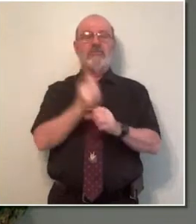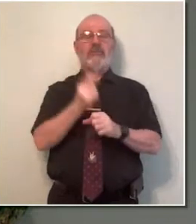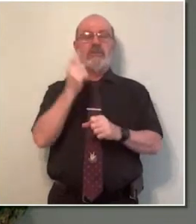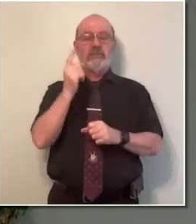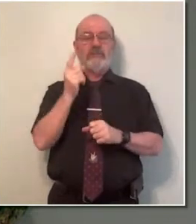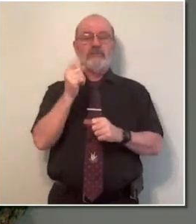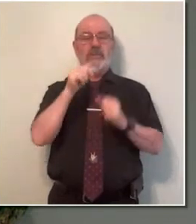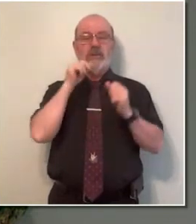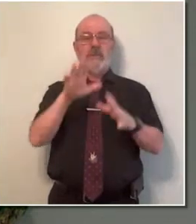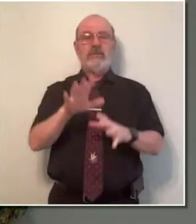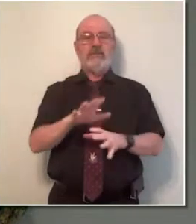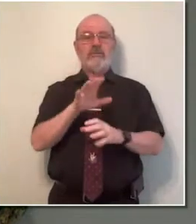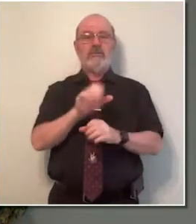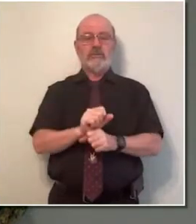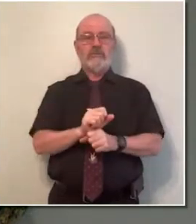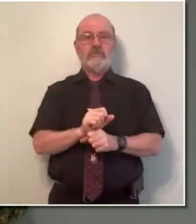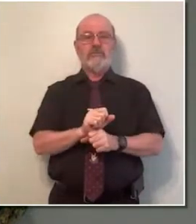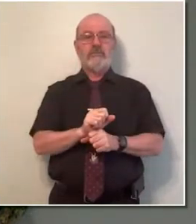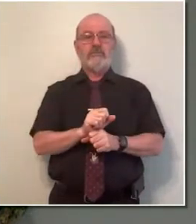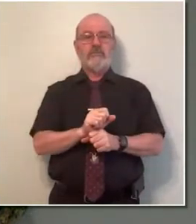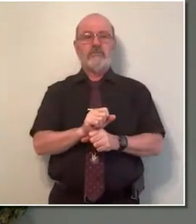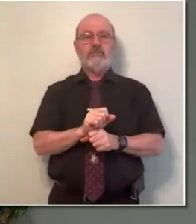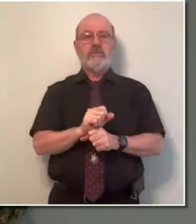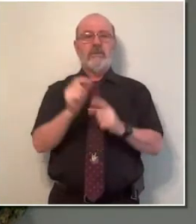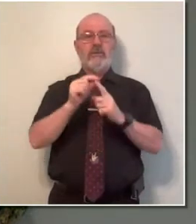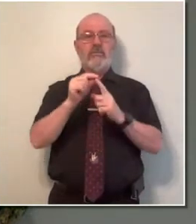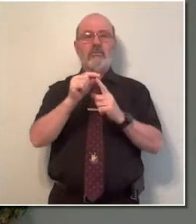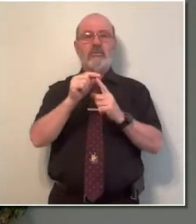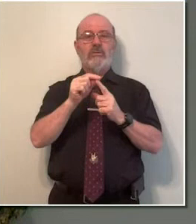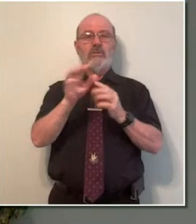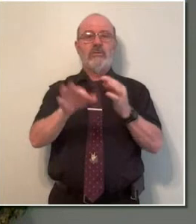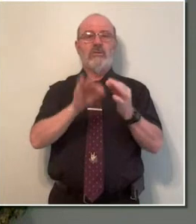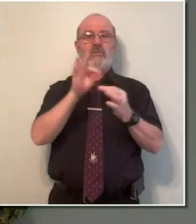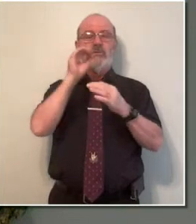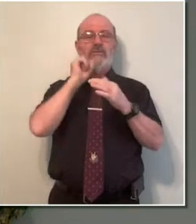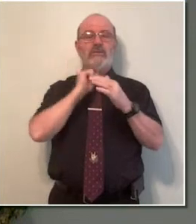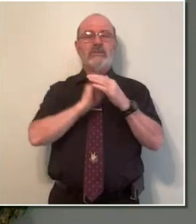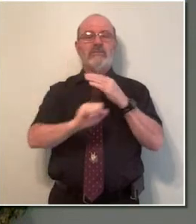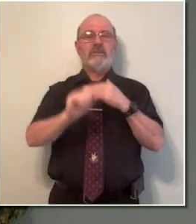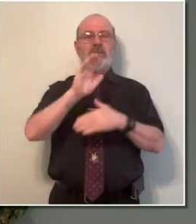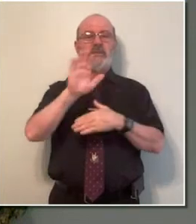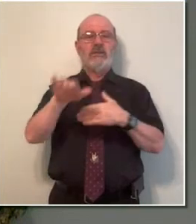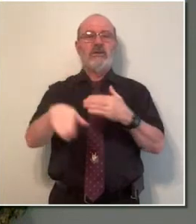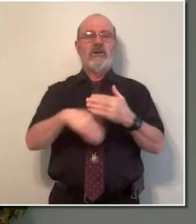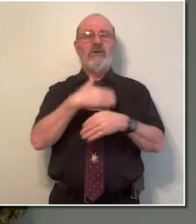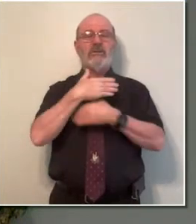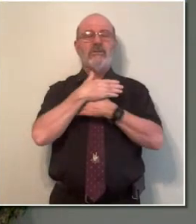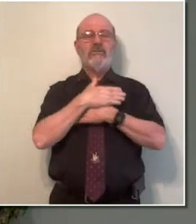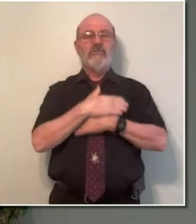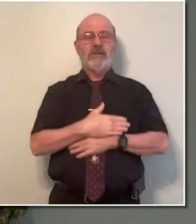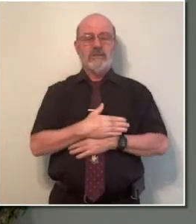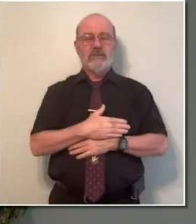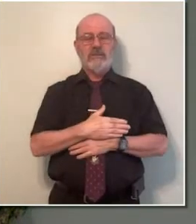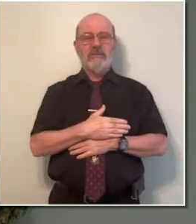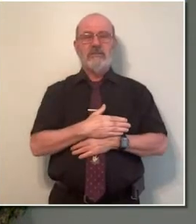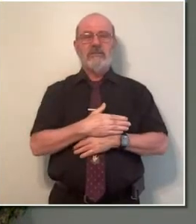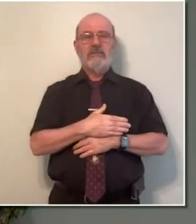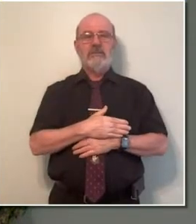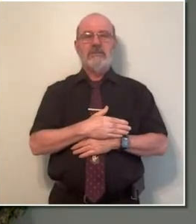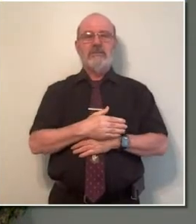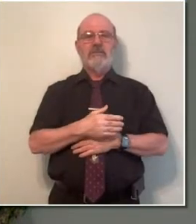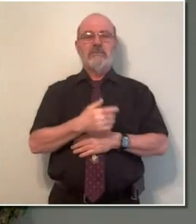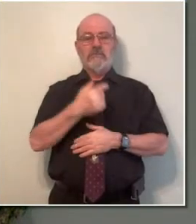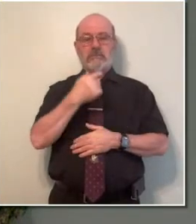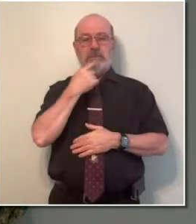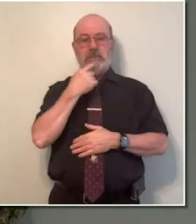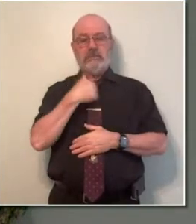Blessed assurance. And then the words perfect submission. All is at rest. Suggest to me that